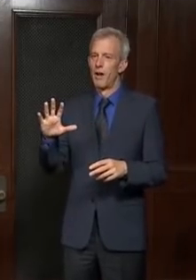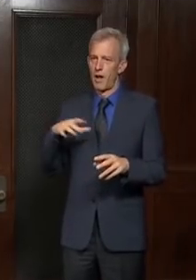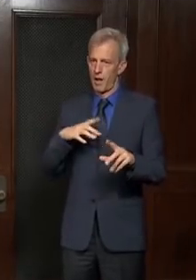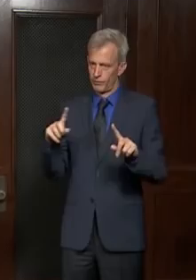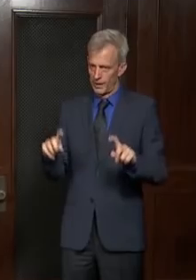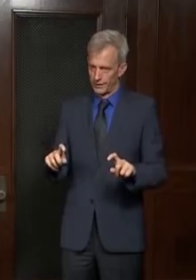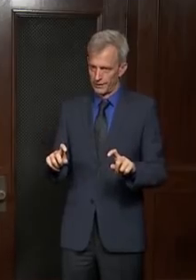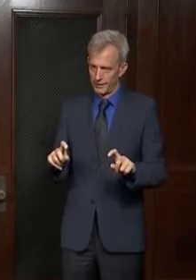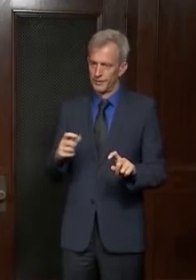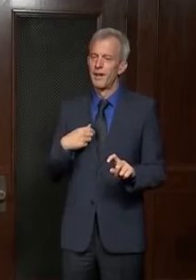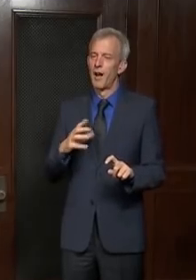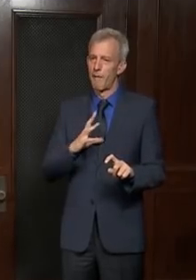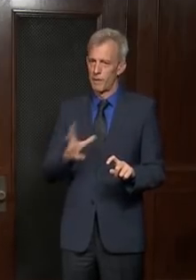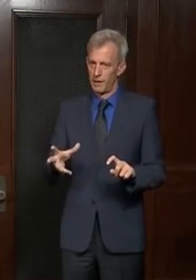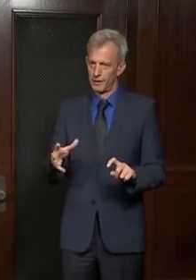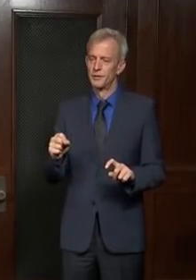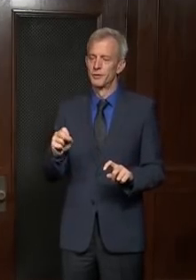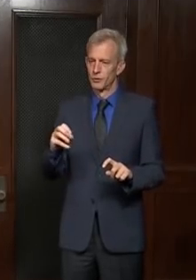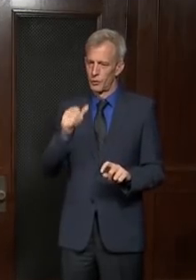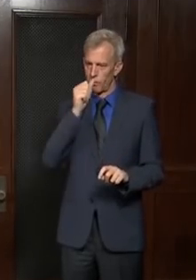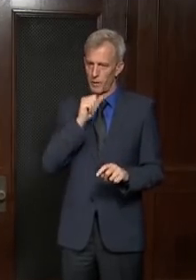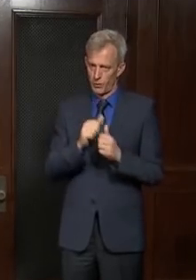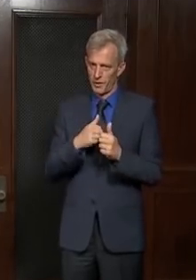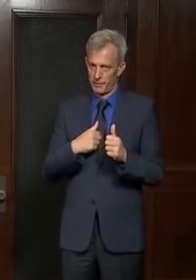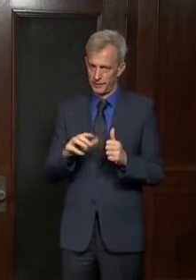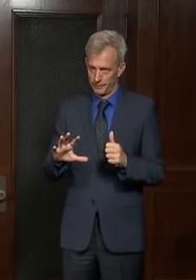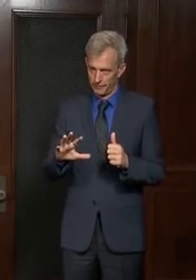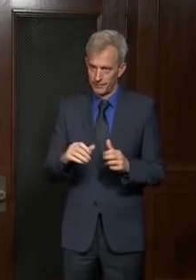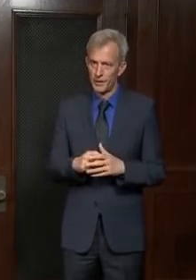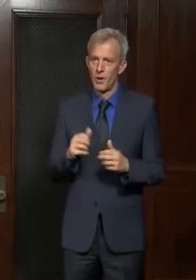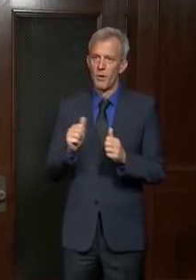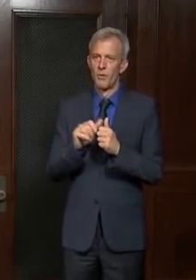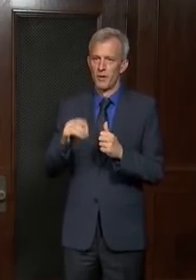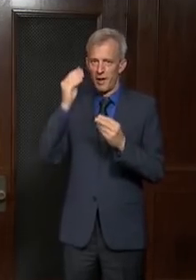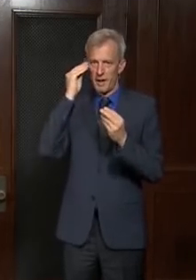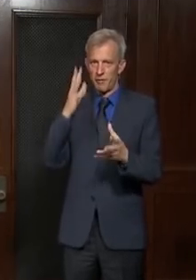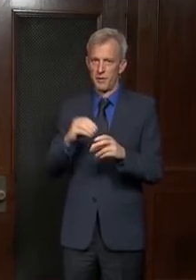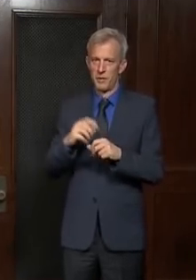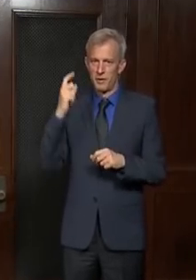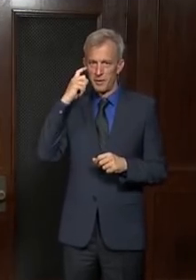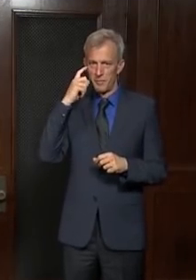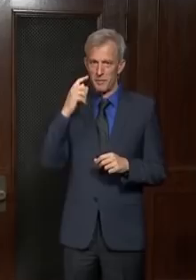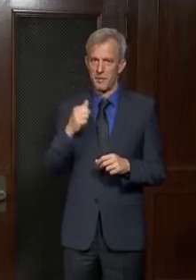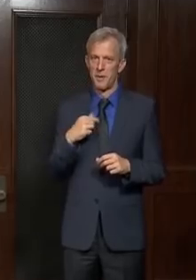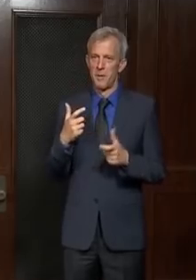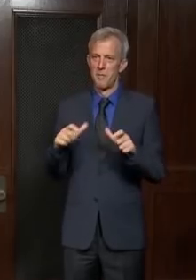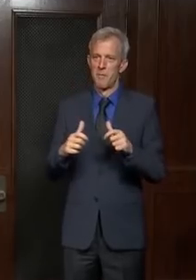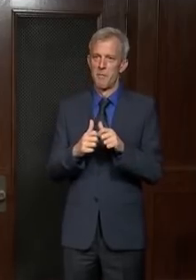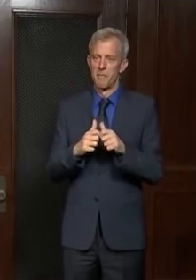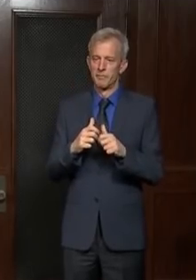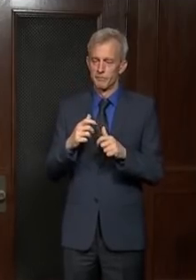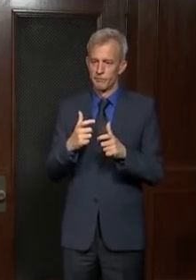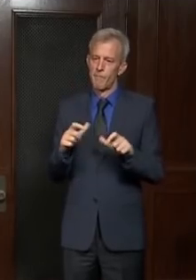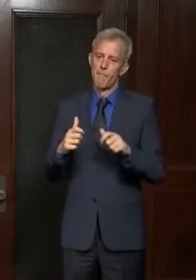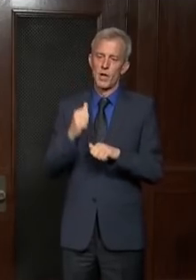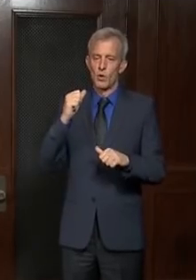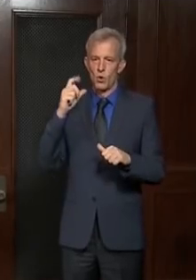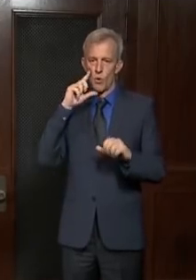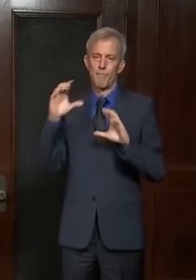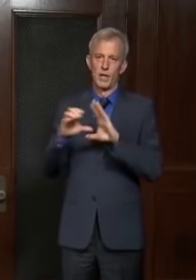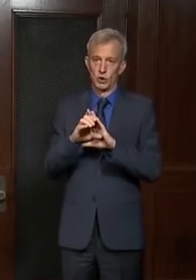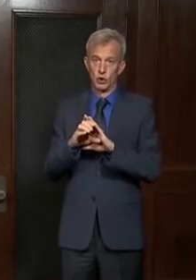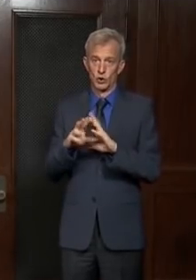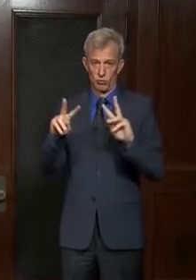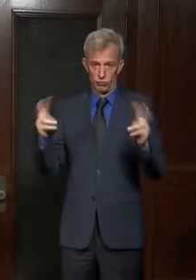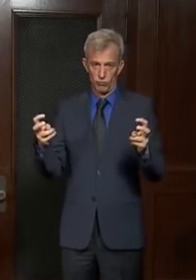fine. So bear with me tonight. With that local data in mind, I want to look at this bigger picture. The United States now has